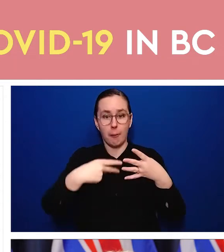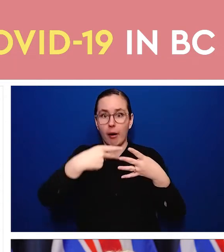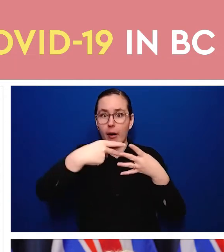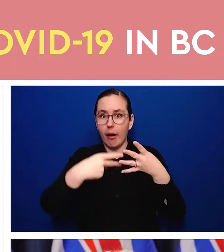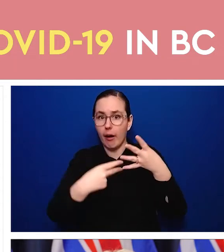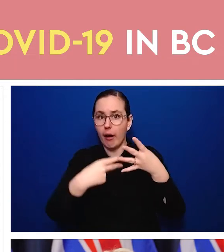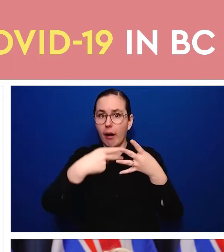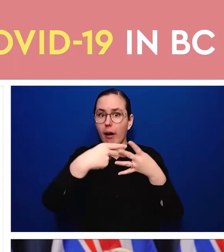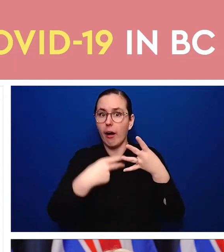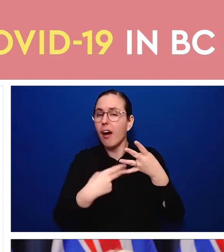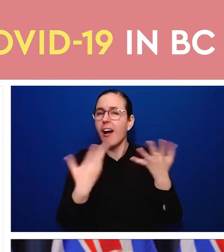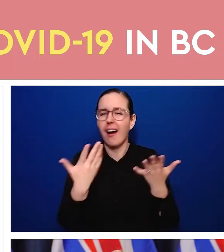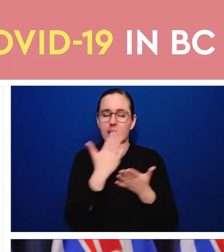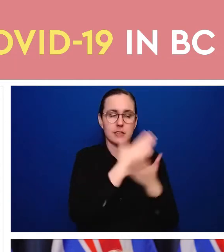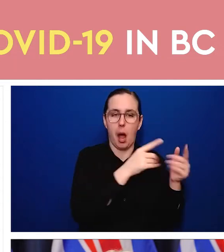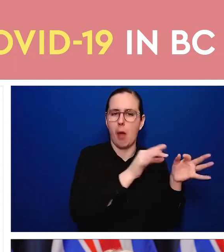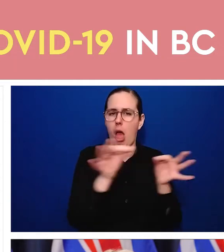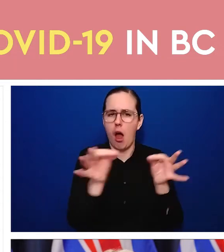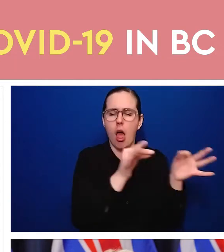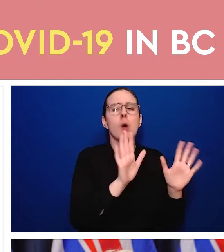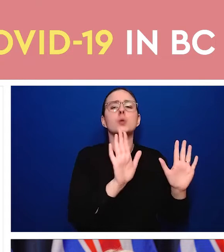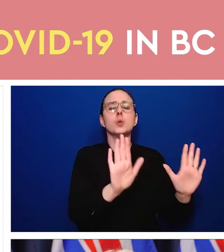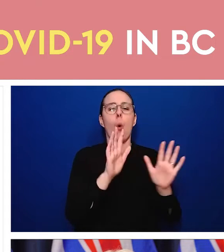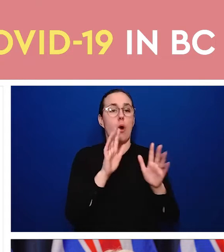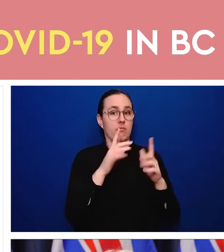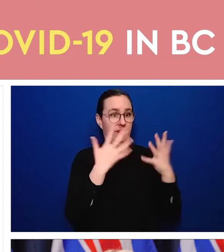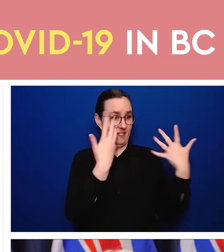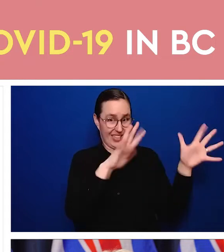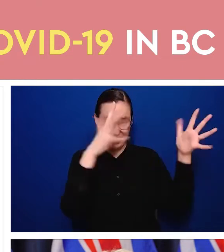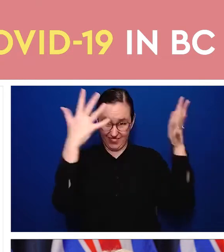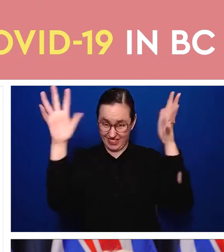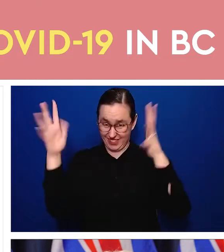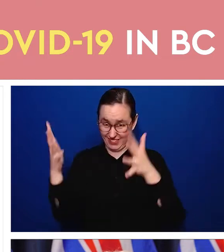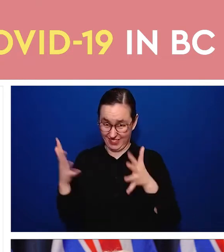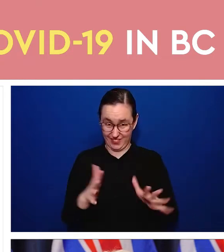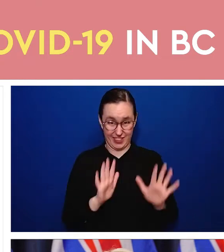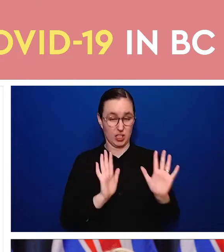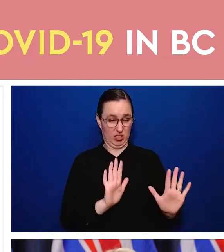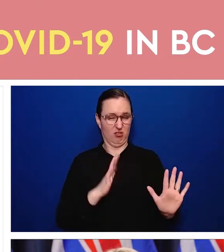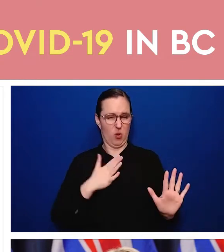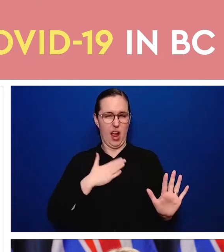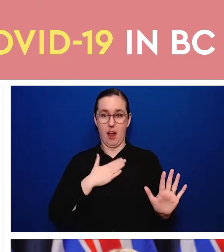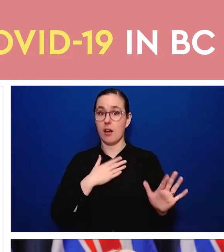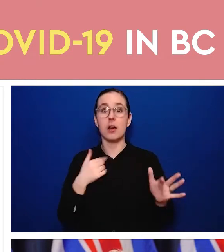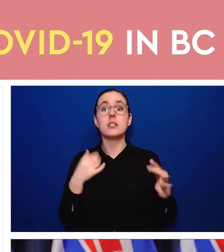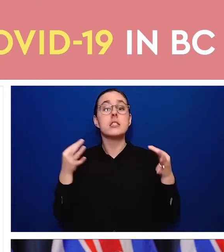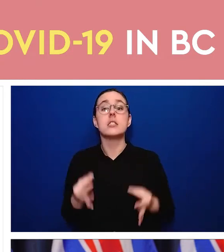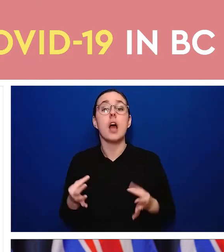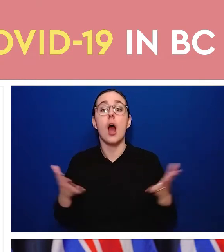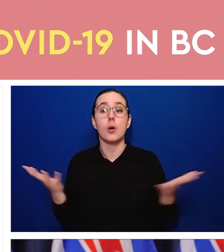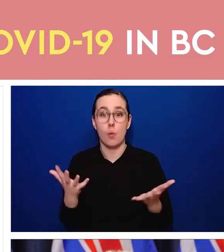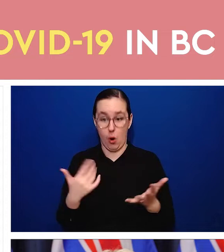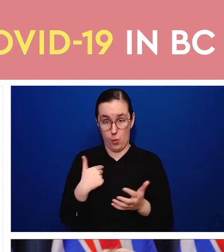end of next week. And so what we have done is made sure that all of the revisions in the guidance will come into play when